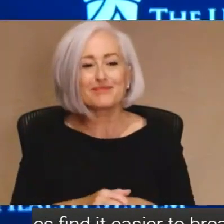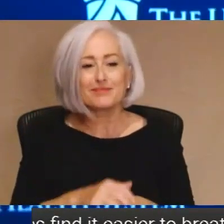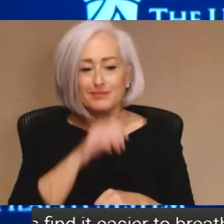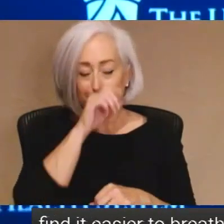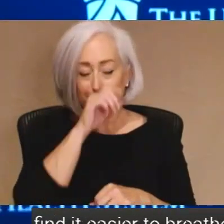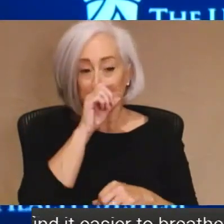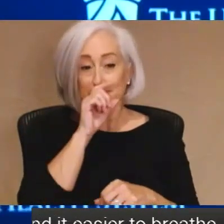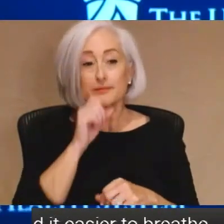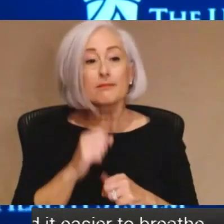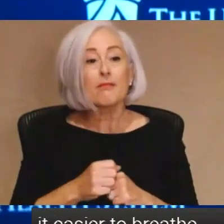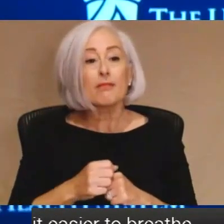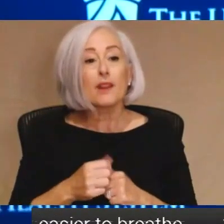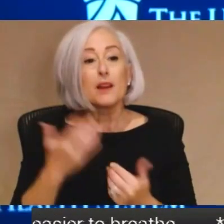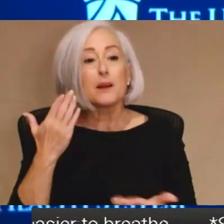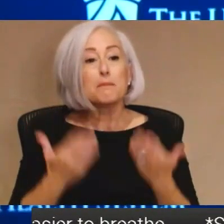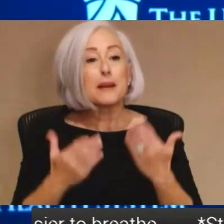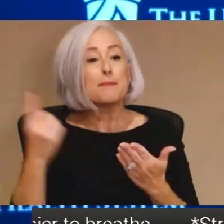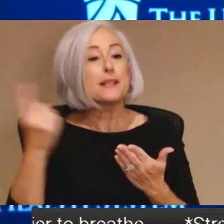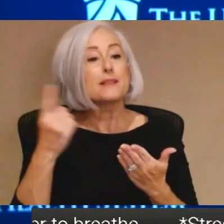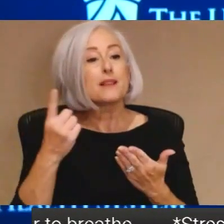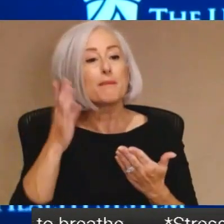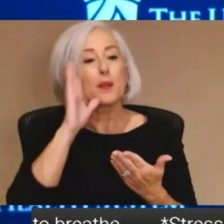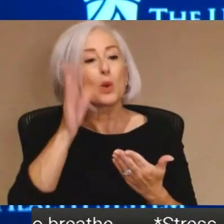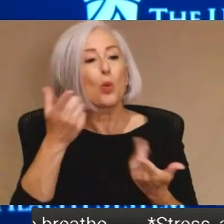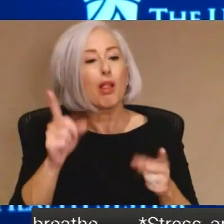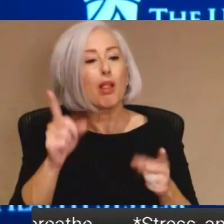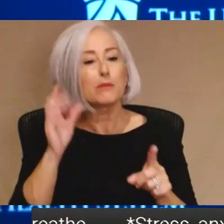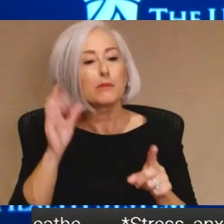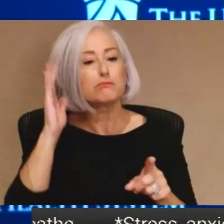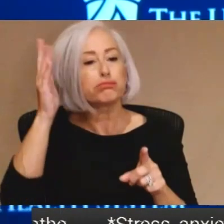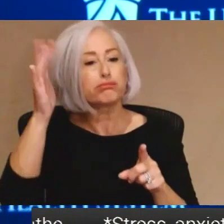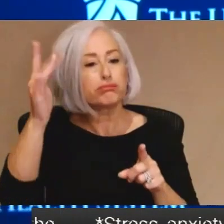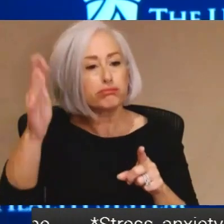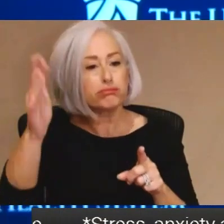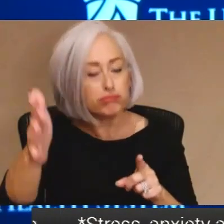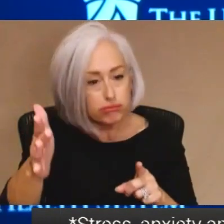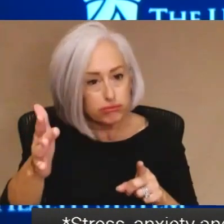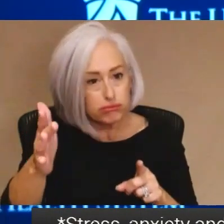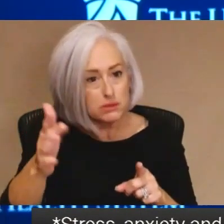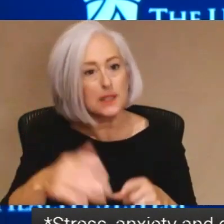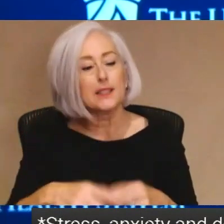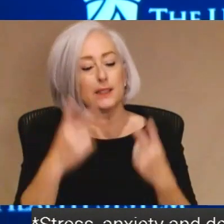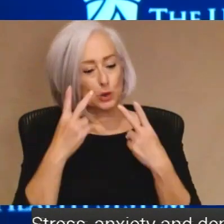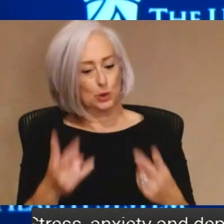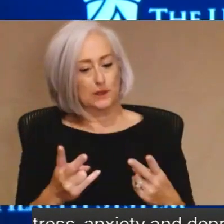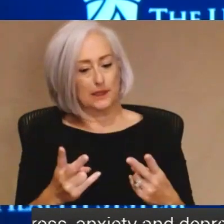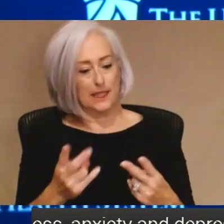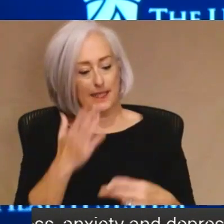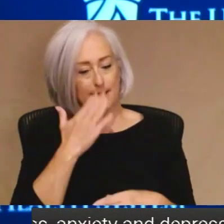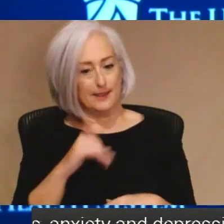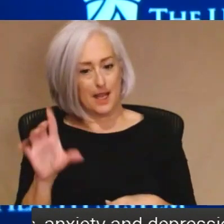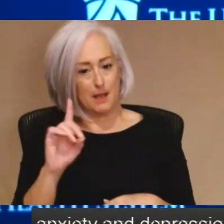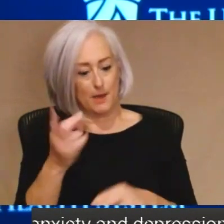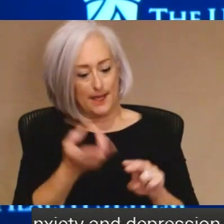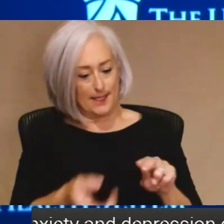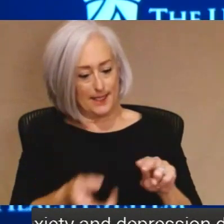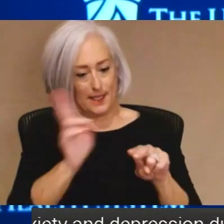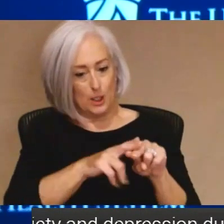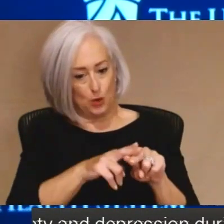out of a long-term look and years from now, seeing if there was increases in diabetes rates among those who had COVID or